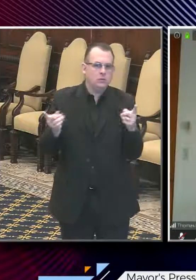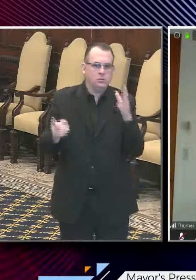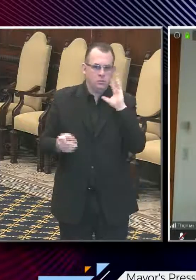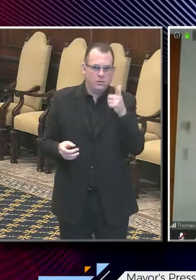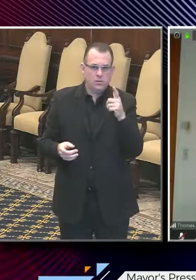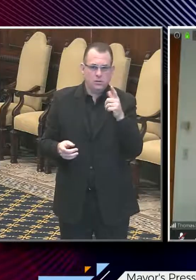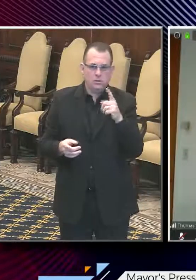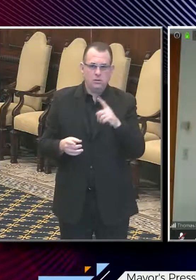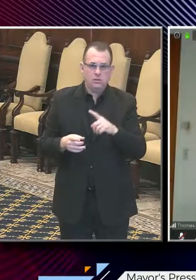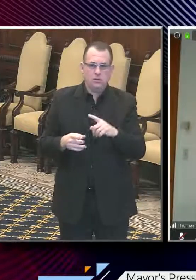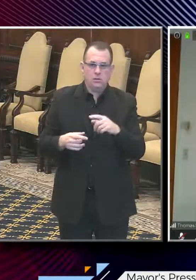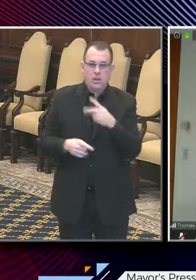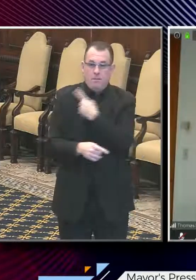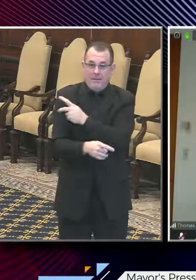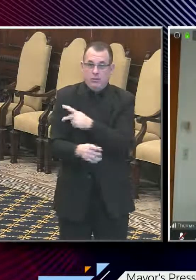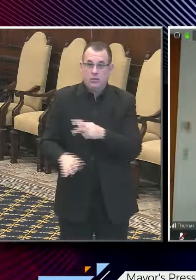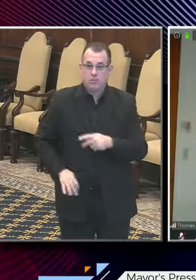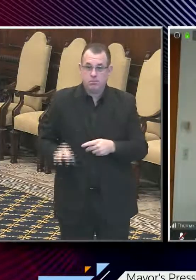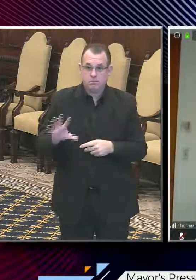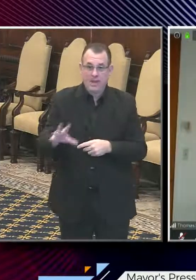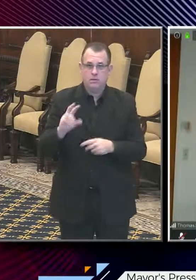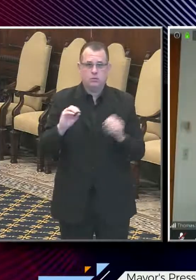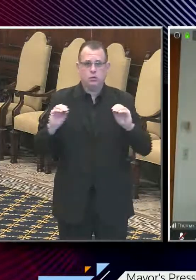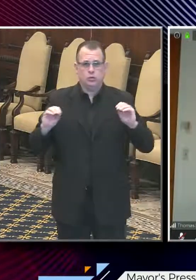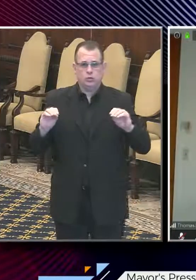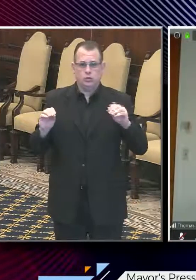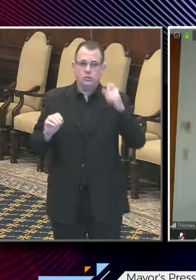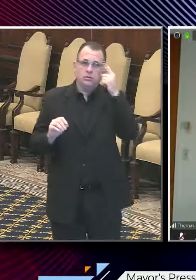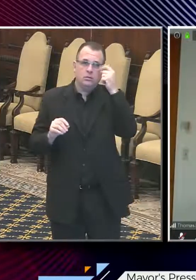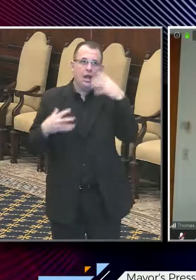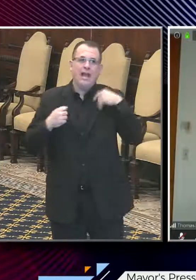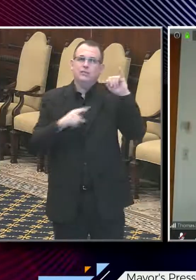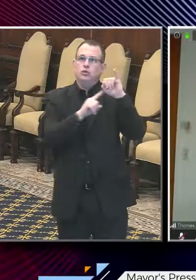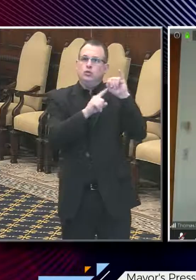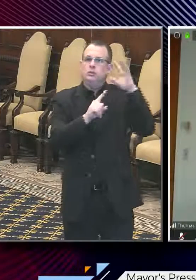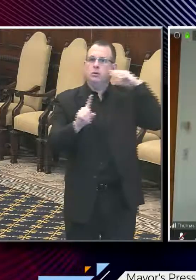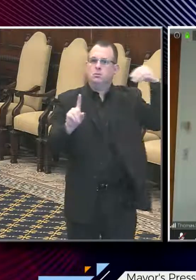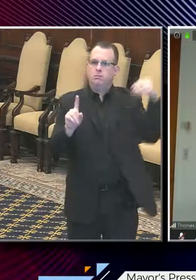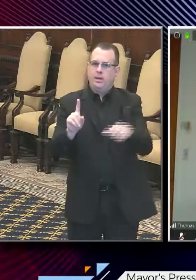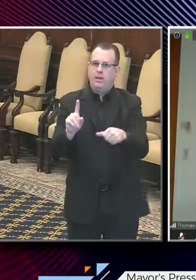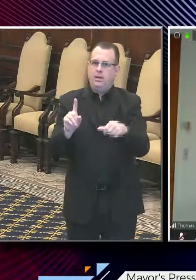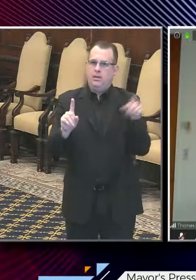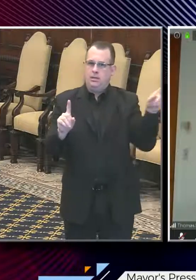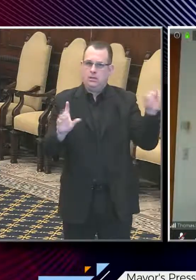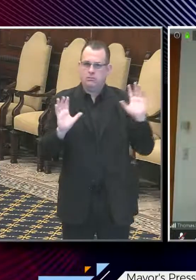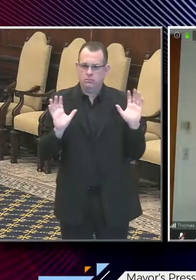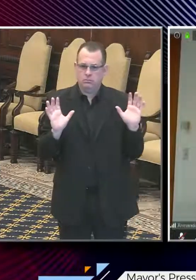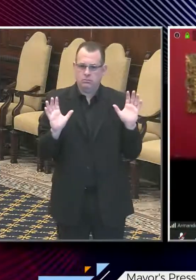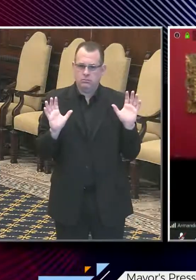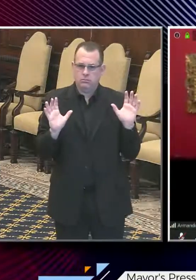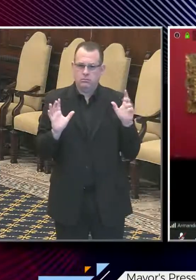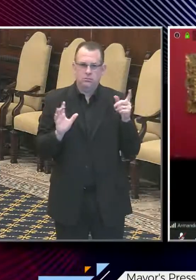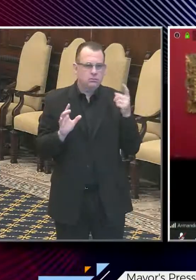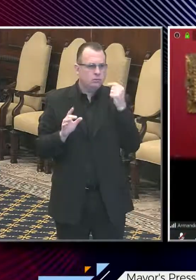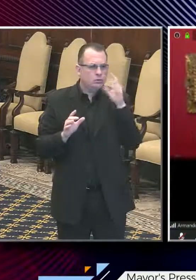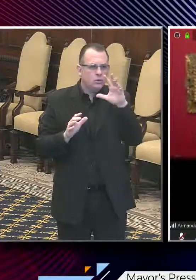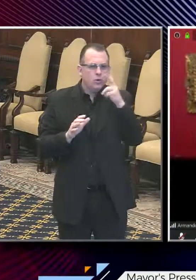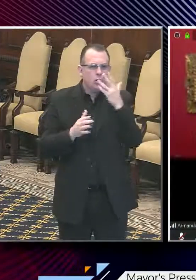and trying to charge health insurance. And there was a third aspect of the question. I forget what it was. What was